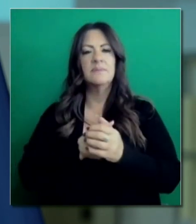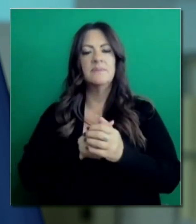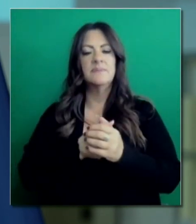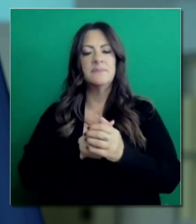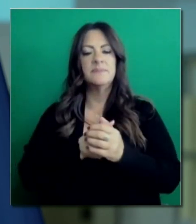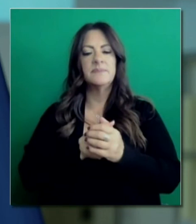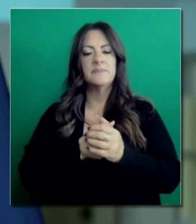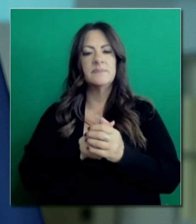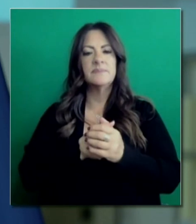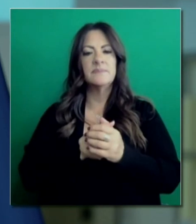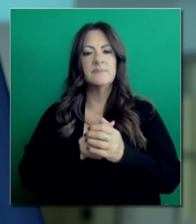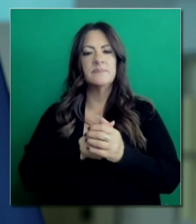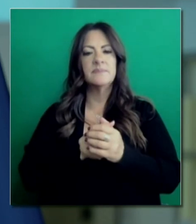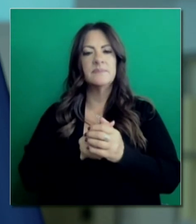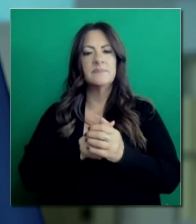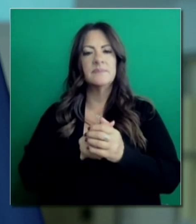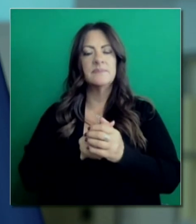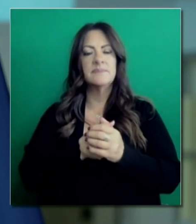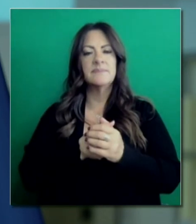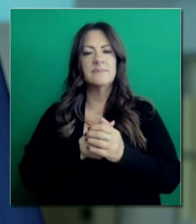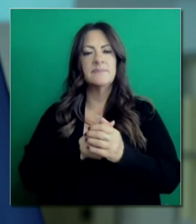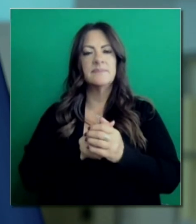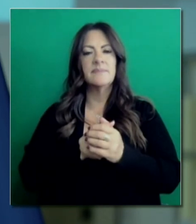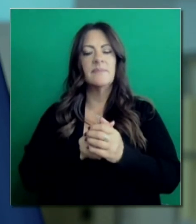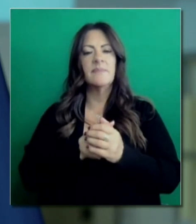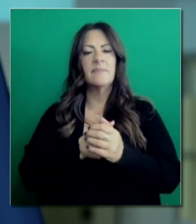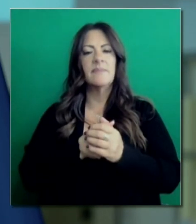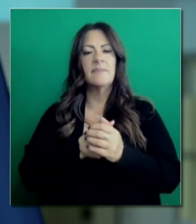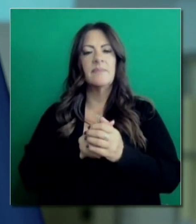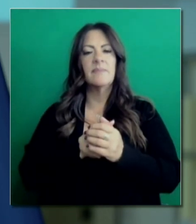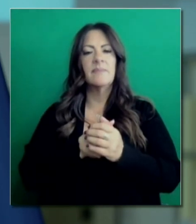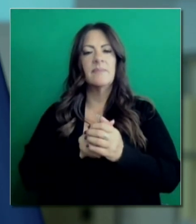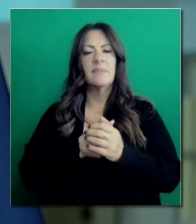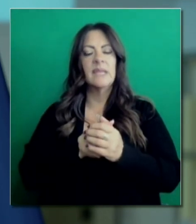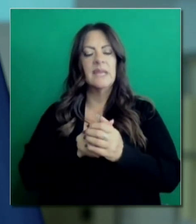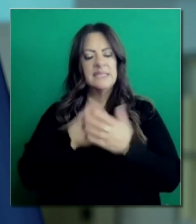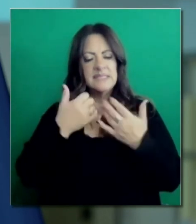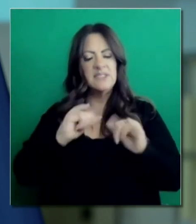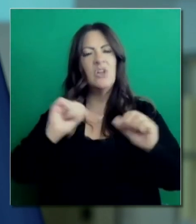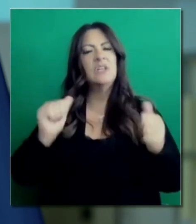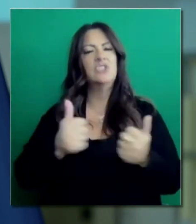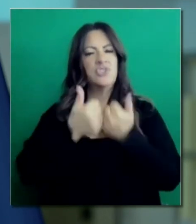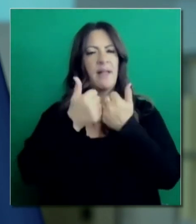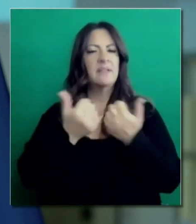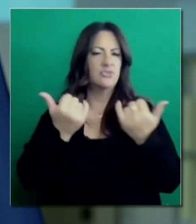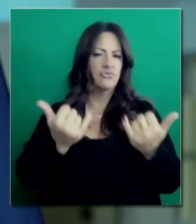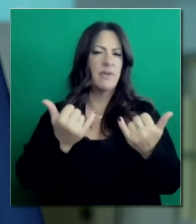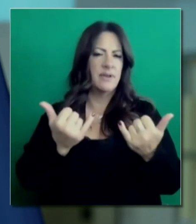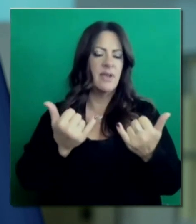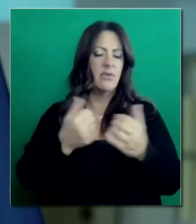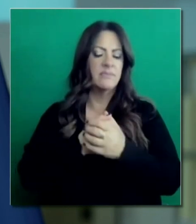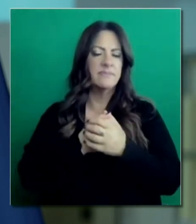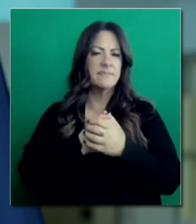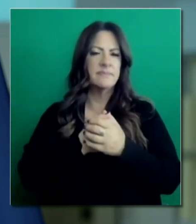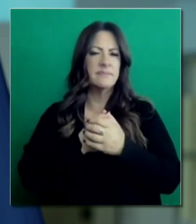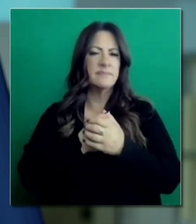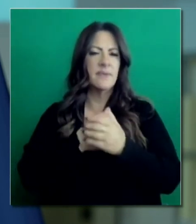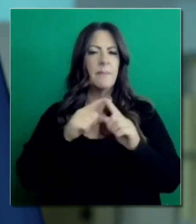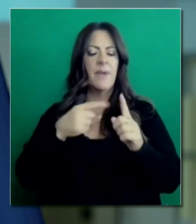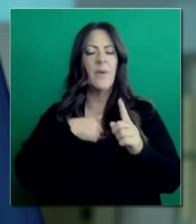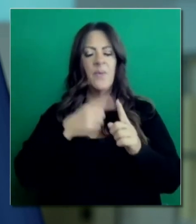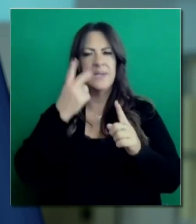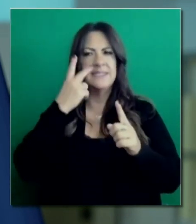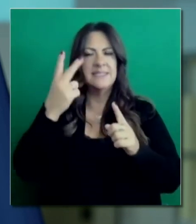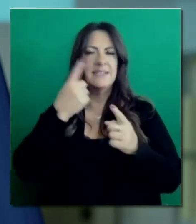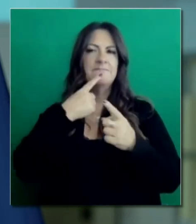this challenging period, but a period nonetheless where we truly do see light at the end of the tunnel. So